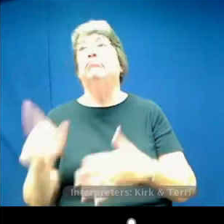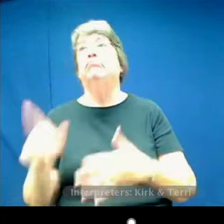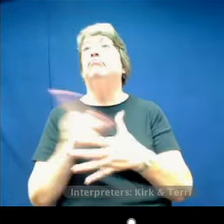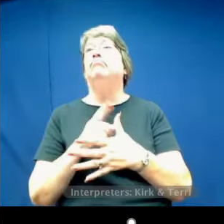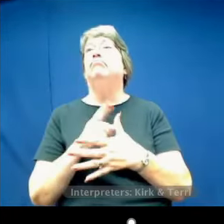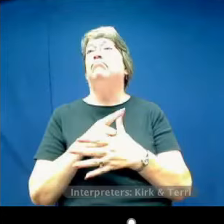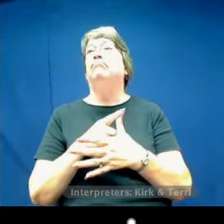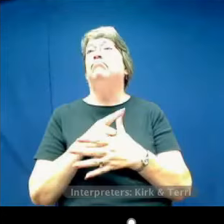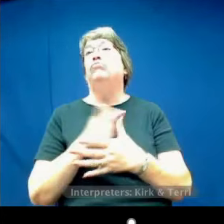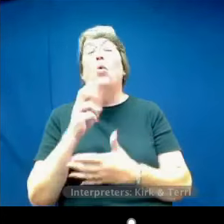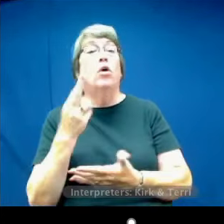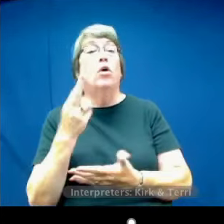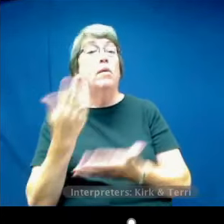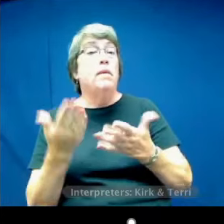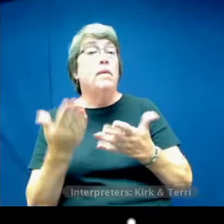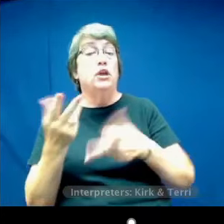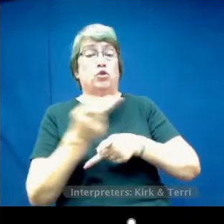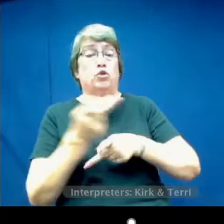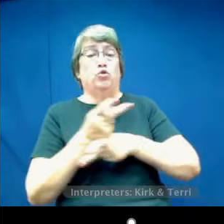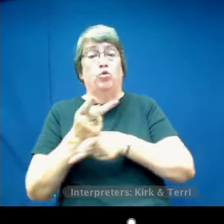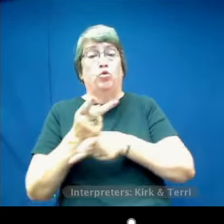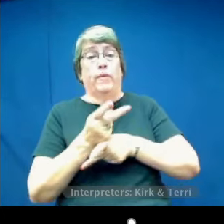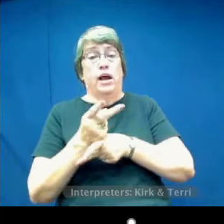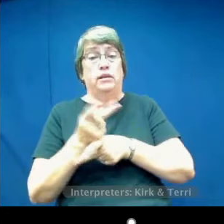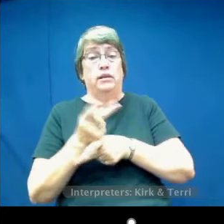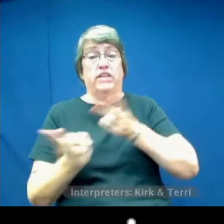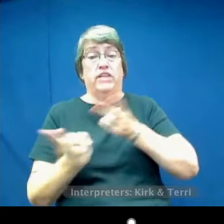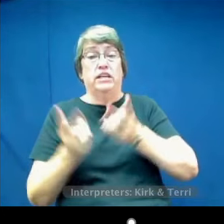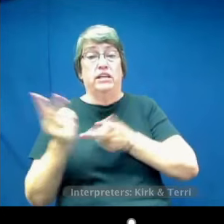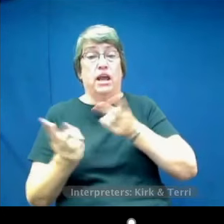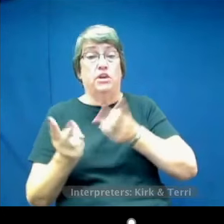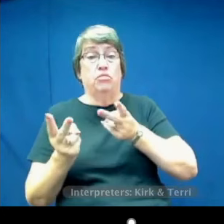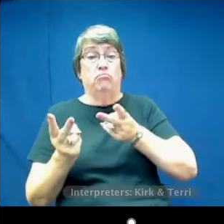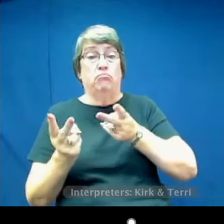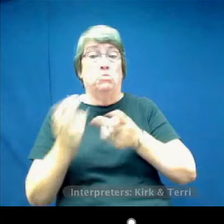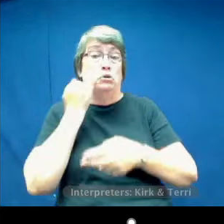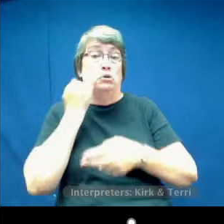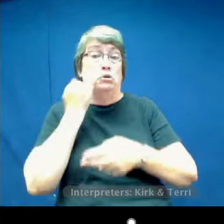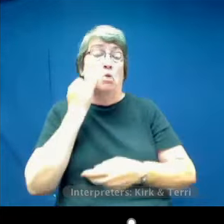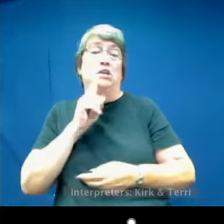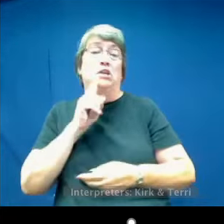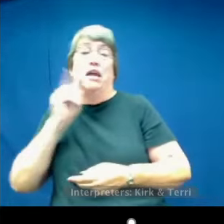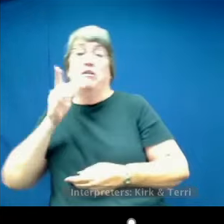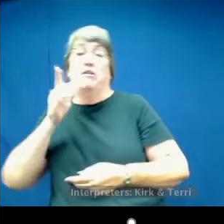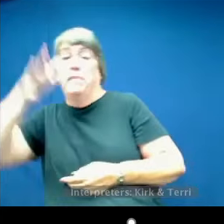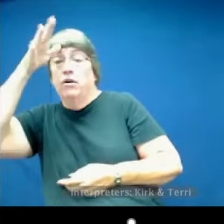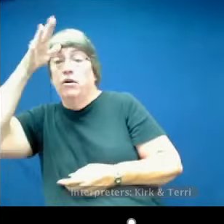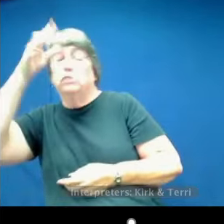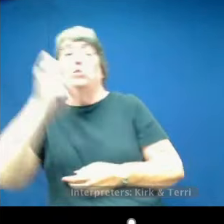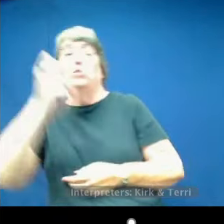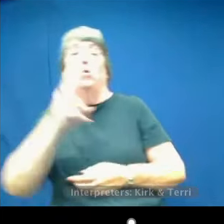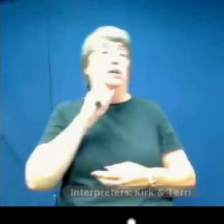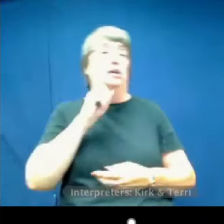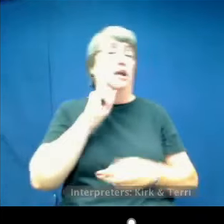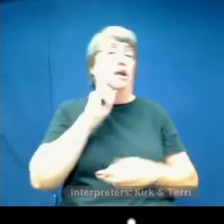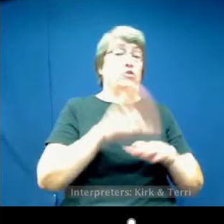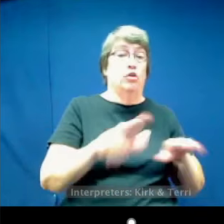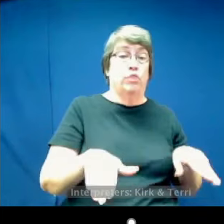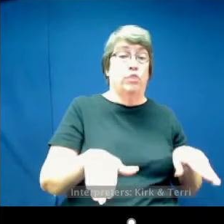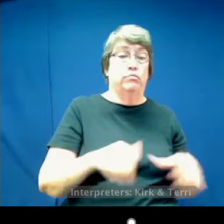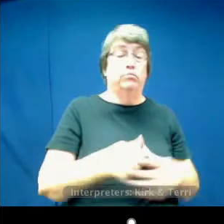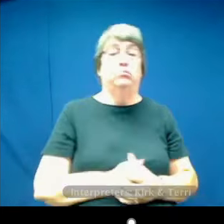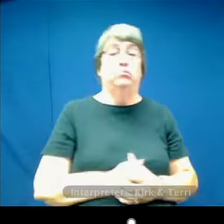visitation for deaf parents or deaf children and their parents to visit each other. There's a great deal of